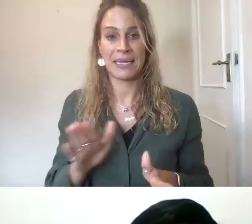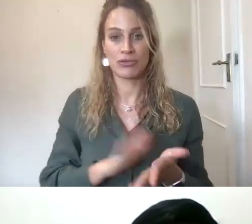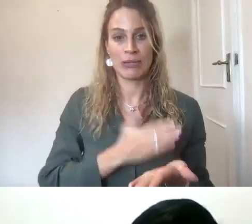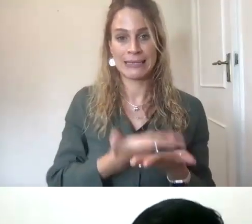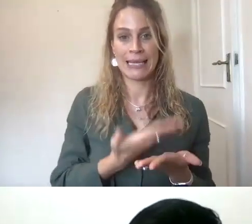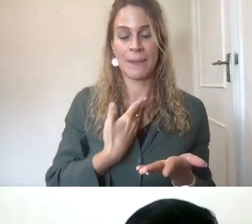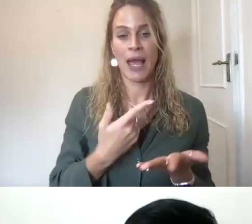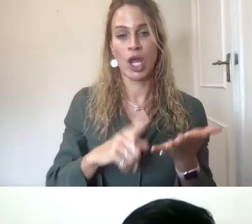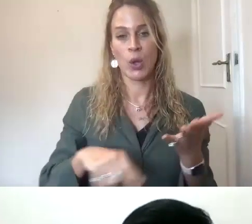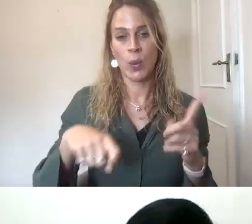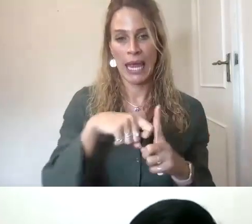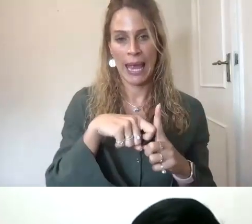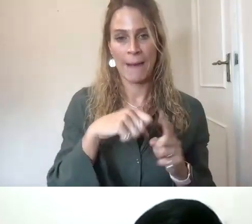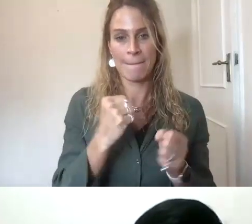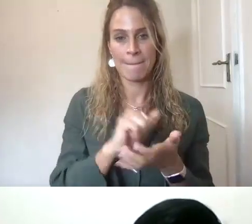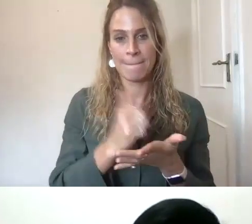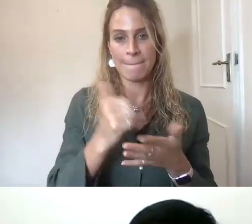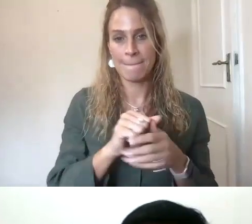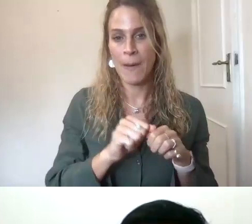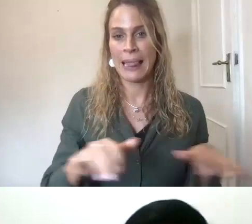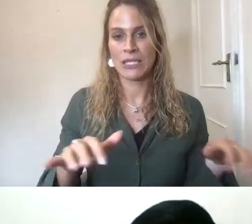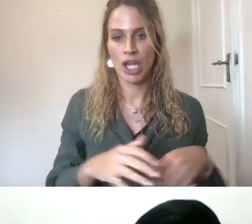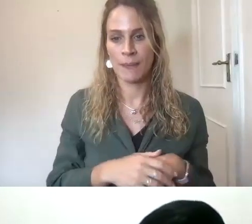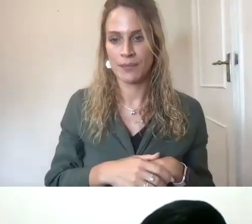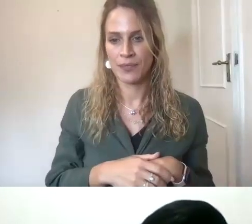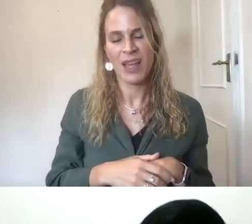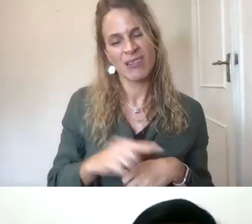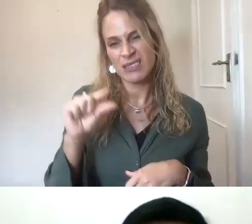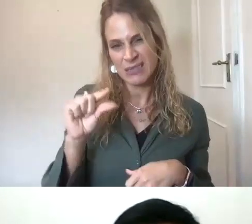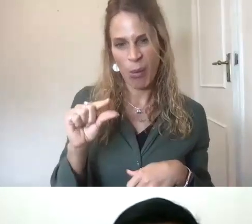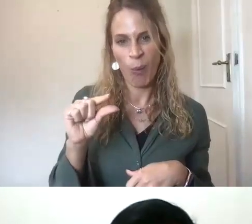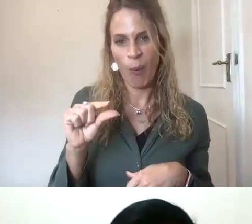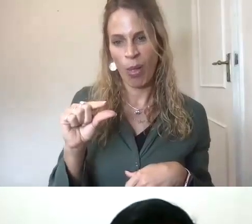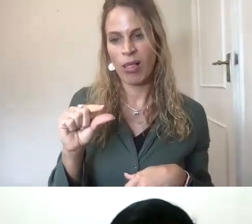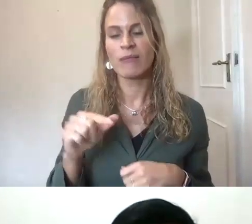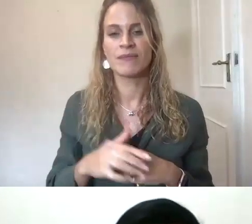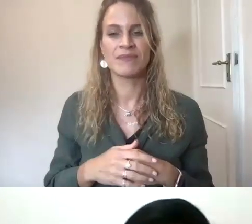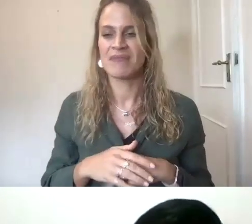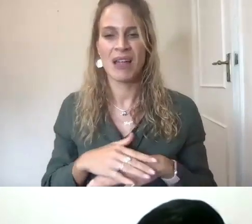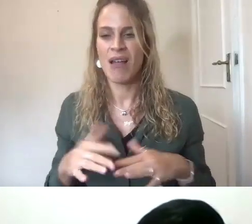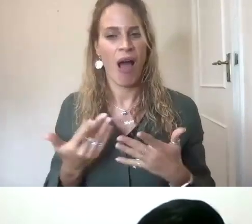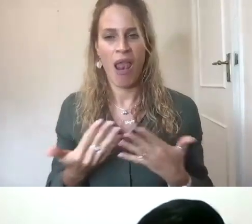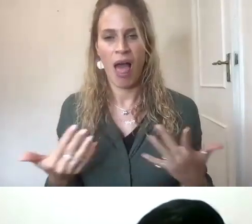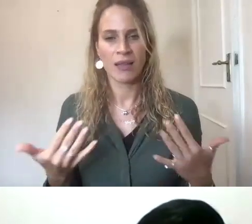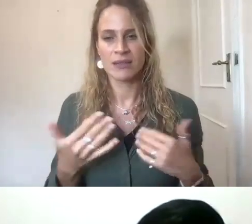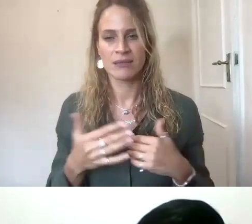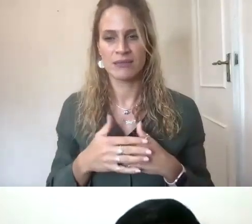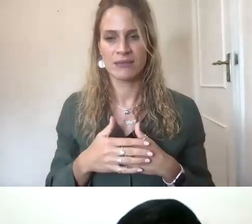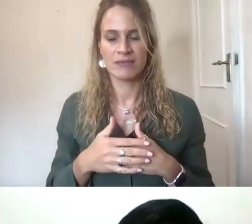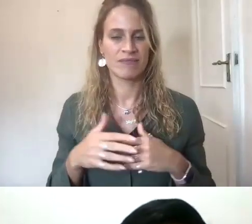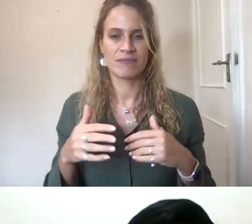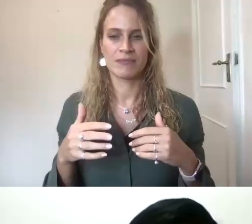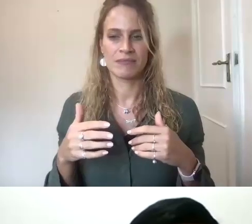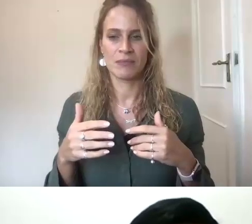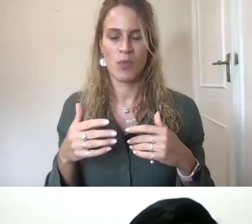Broken Sleep Books. So like really small. Yeah. So there's not a lot of Filipino titles, and you